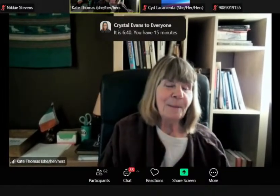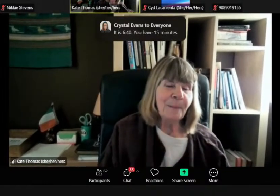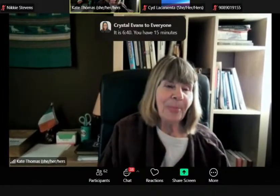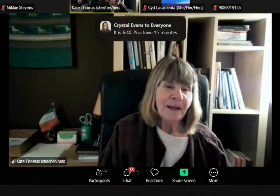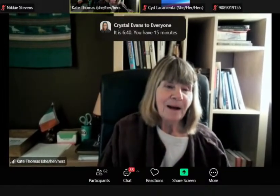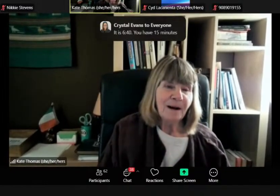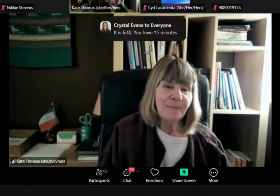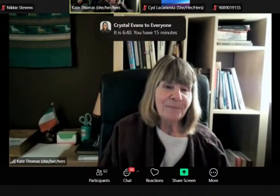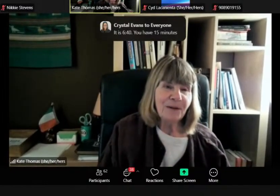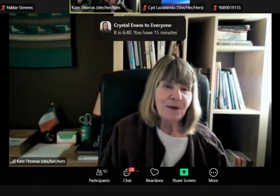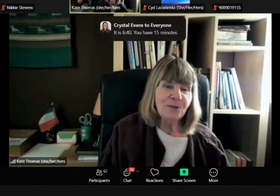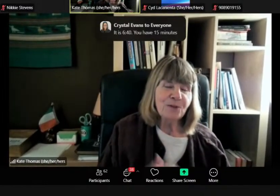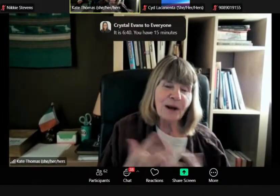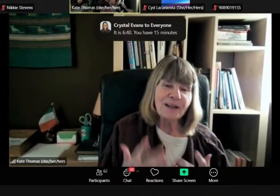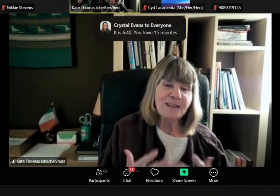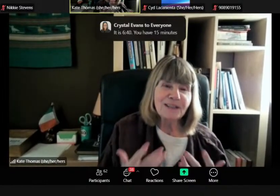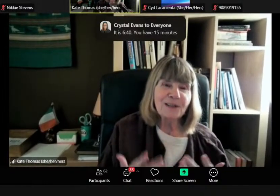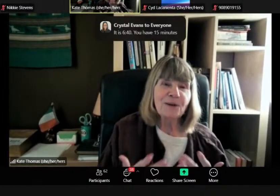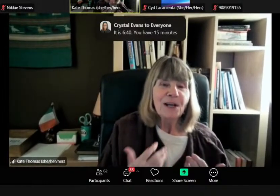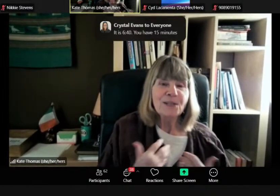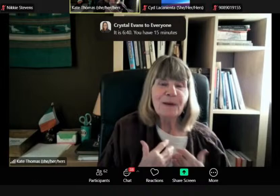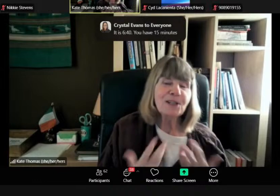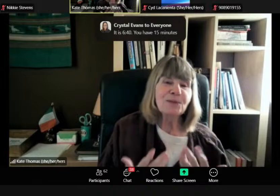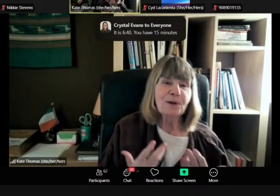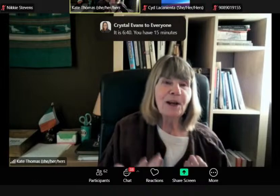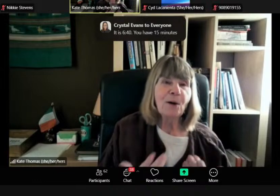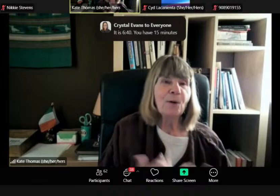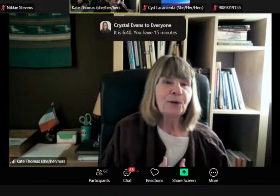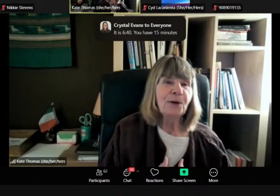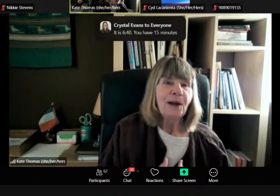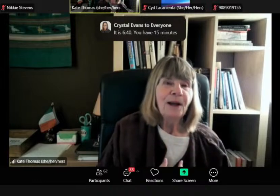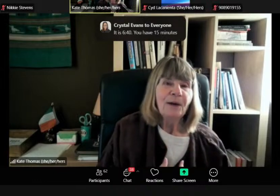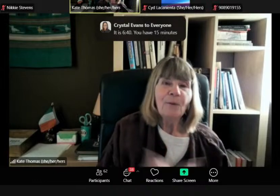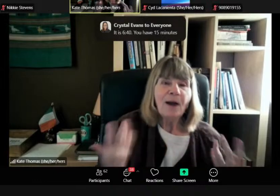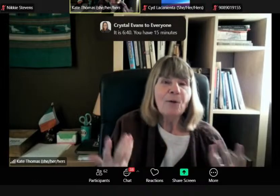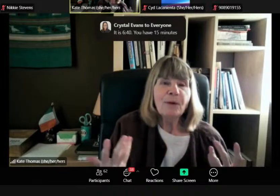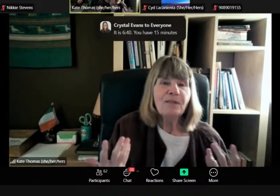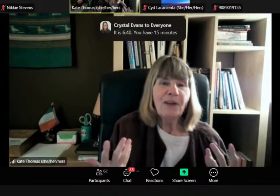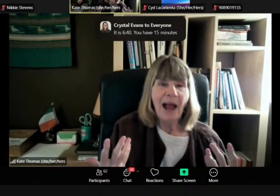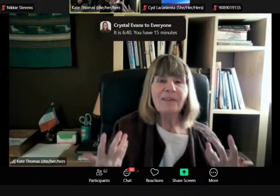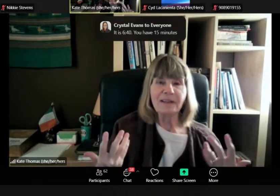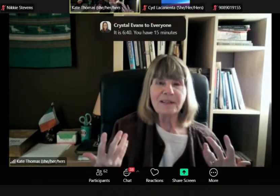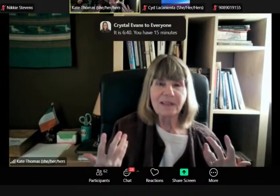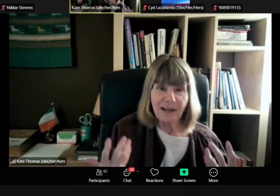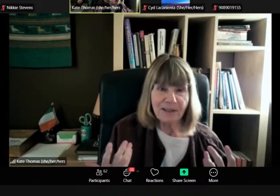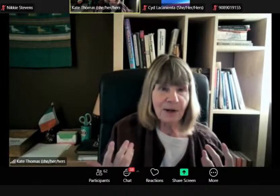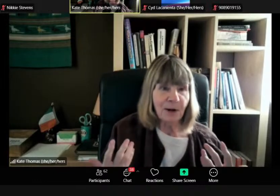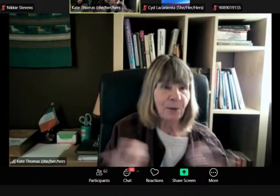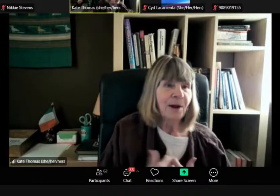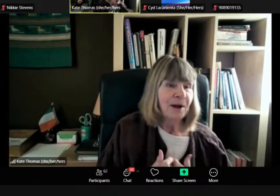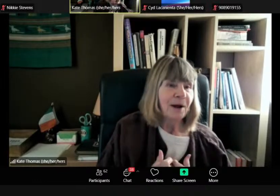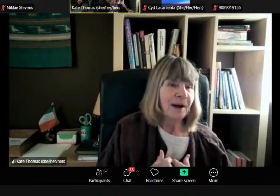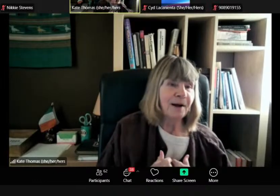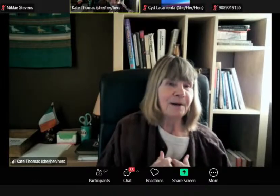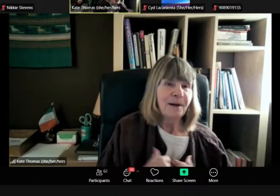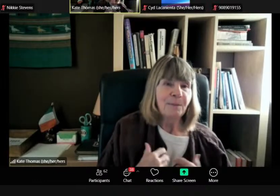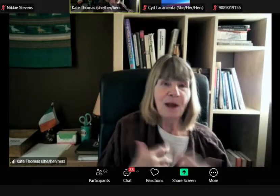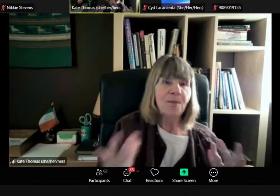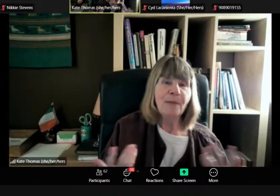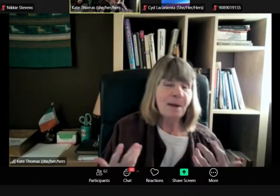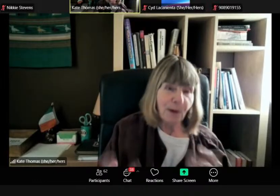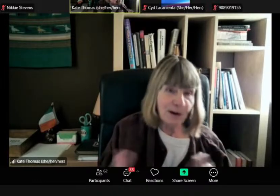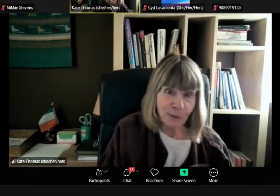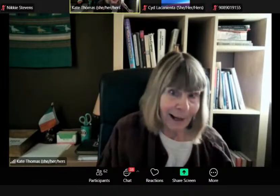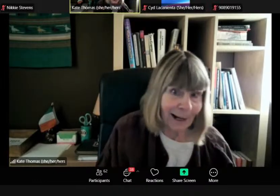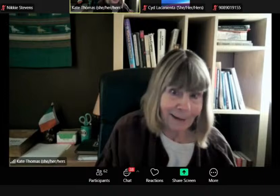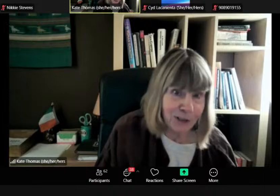and try to consider, especially as we're getting older, why are we even having sex?